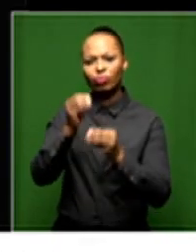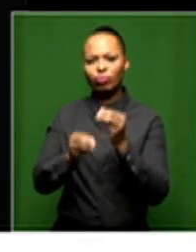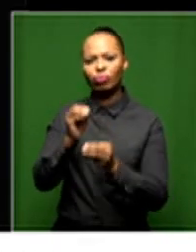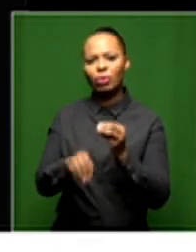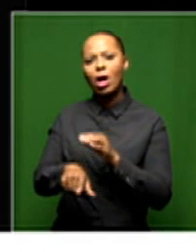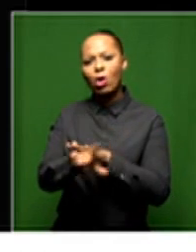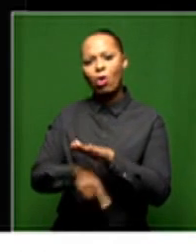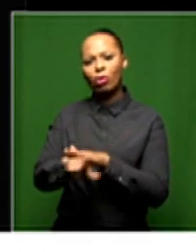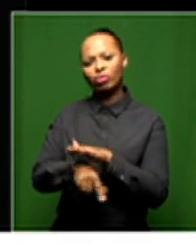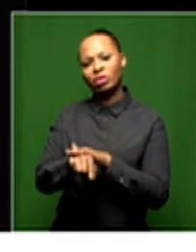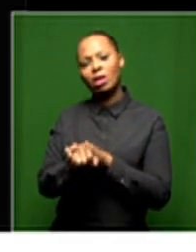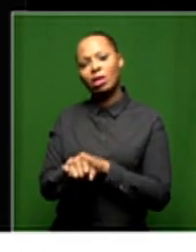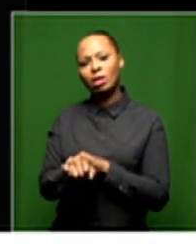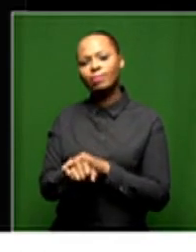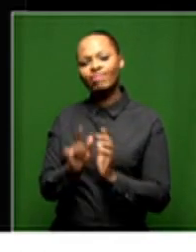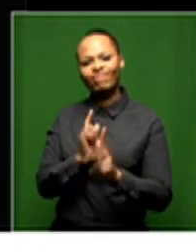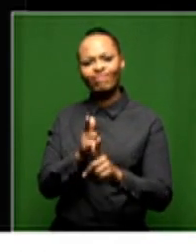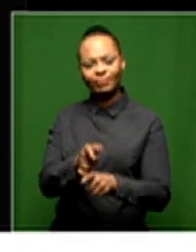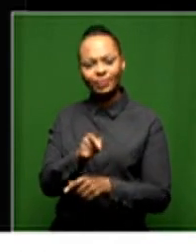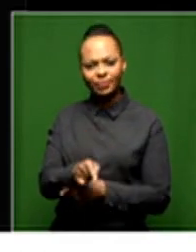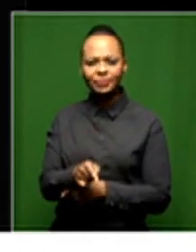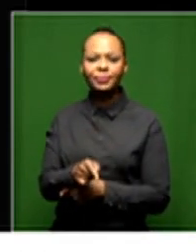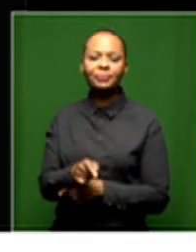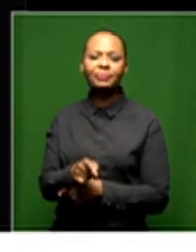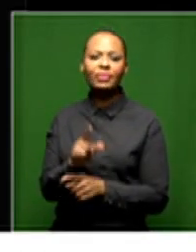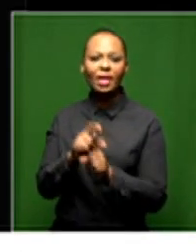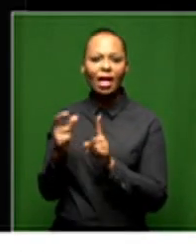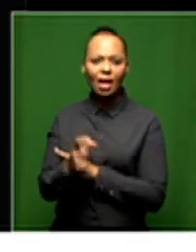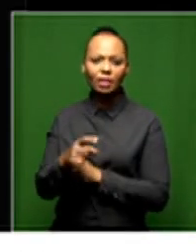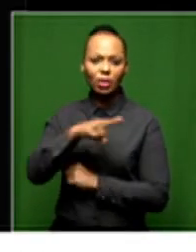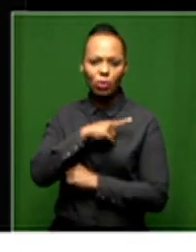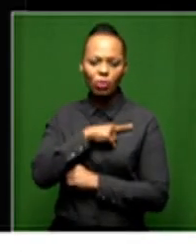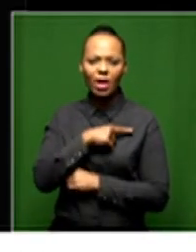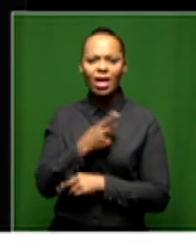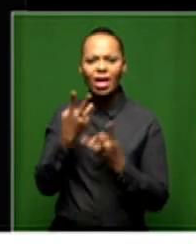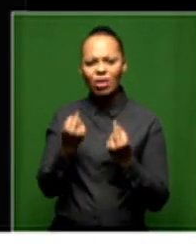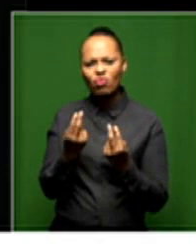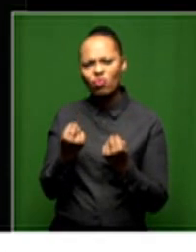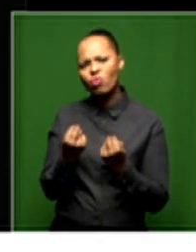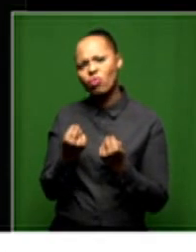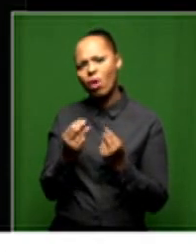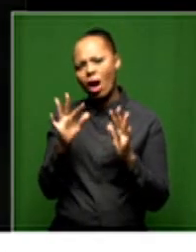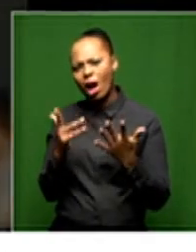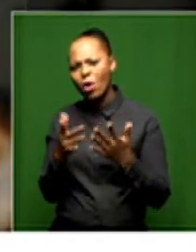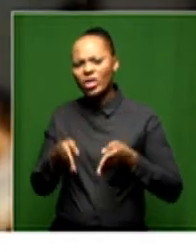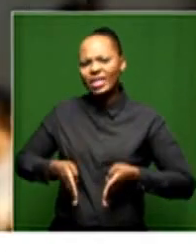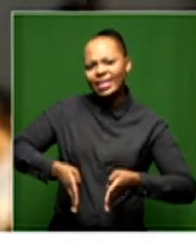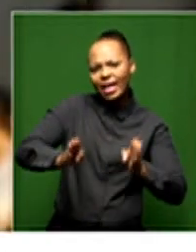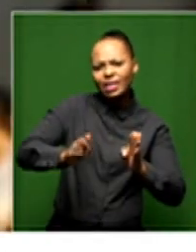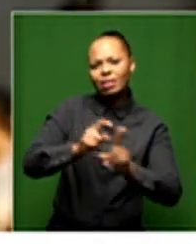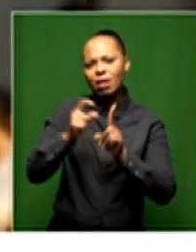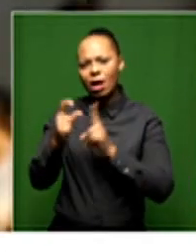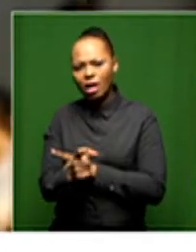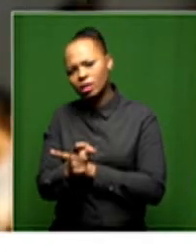was truly a phenomenon and was pivotal in kickstarting this new wave of street culture in what